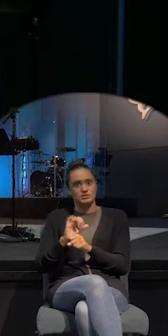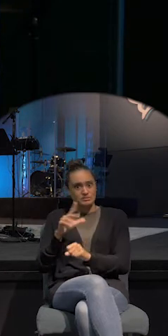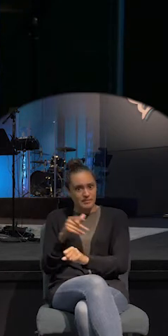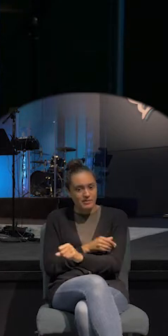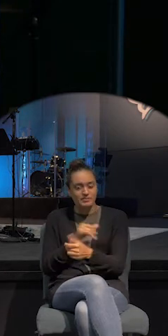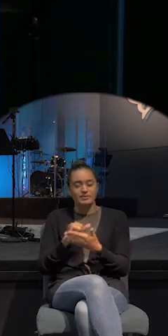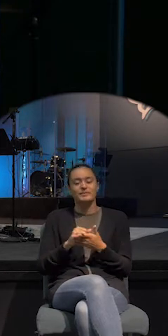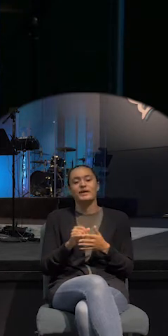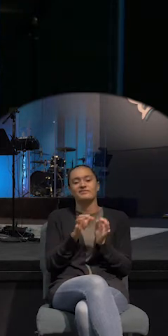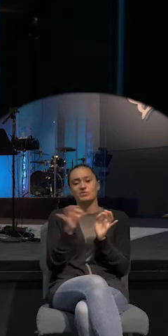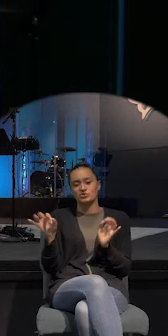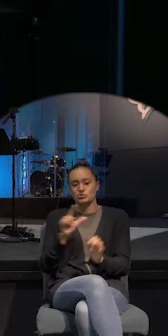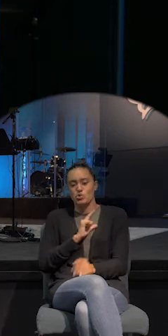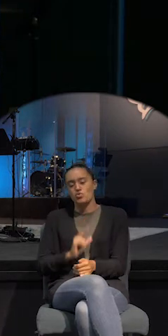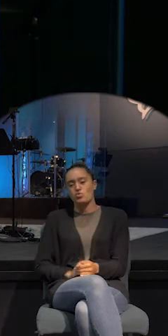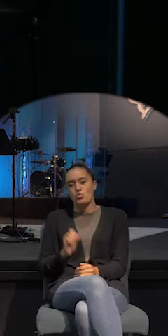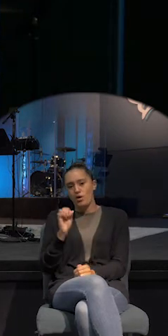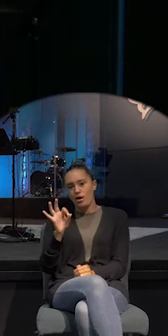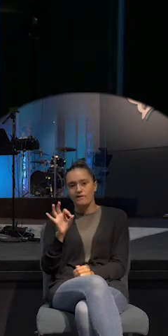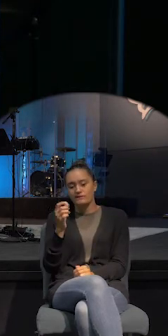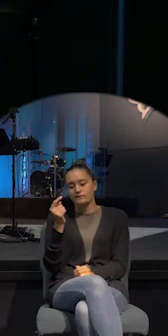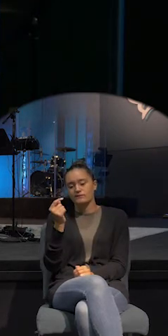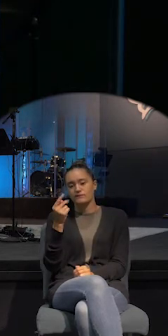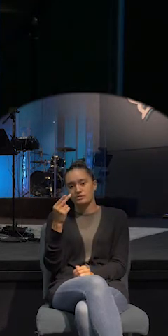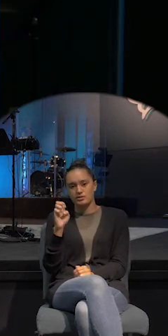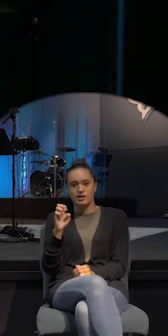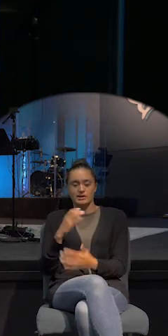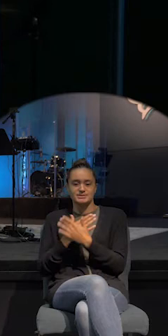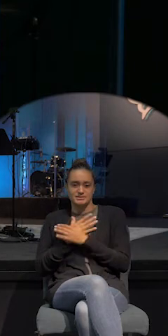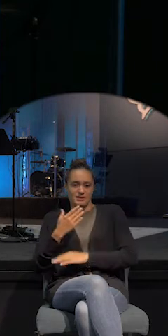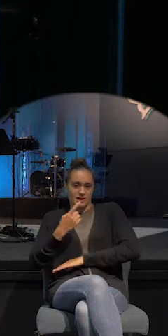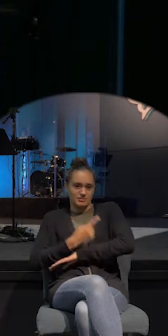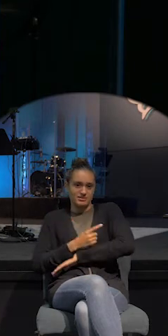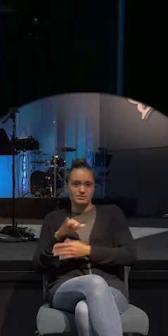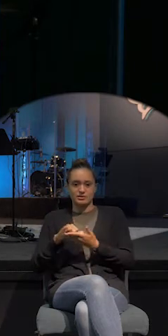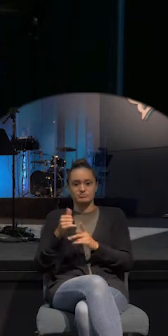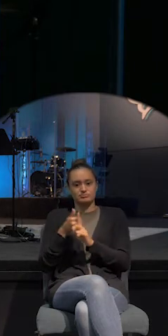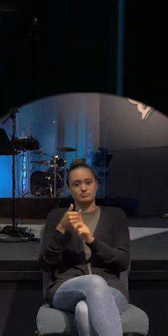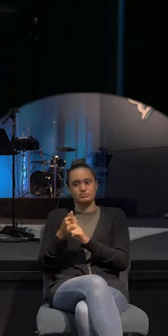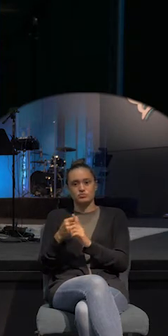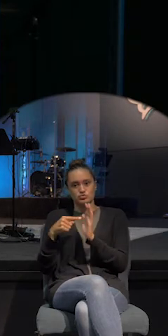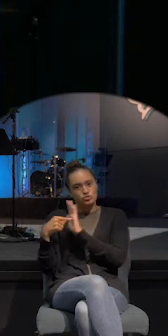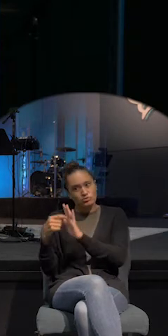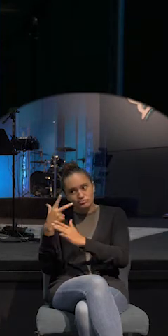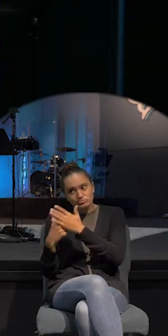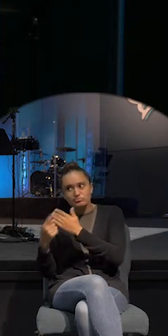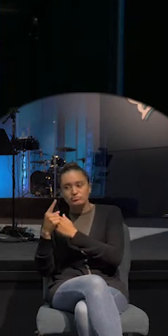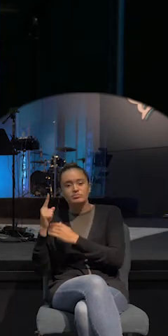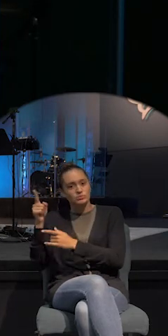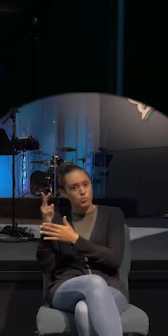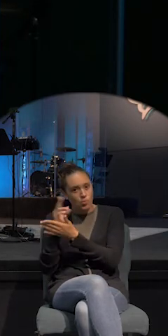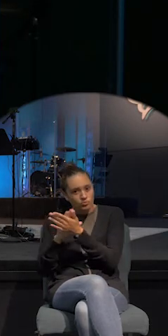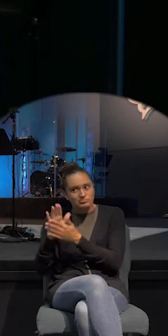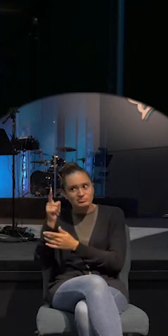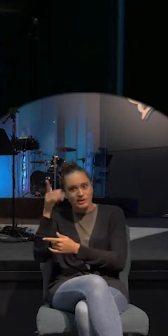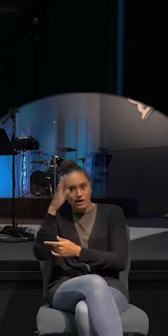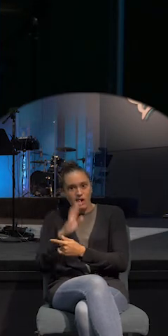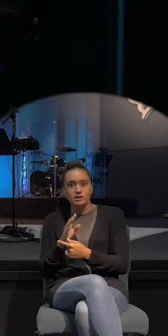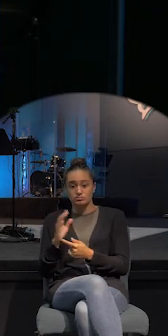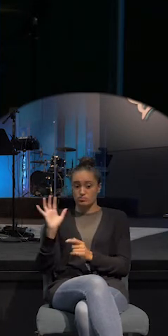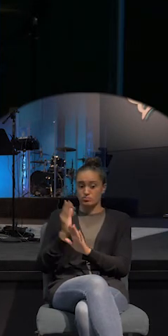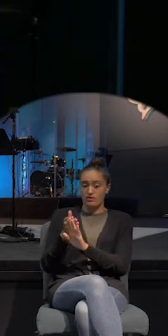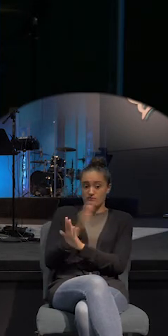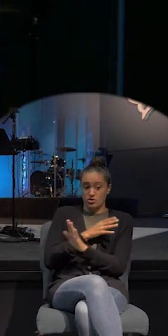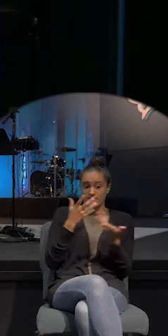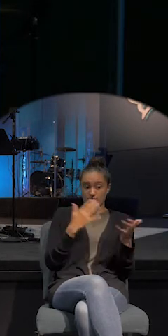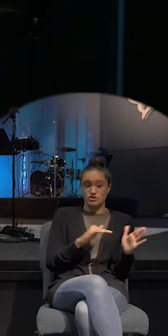of the Sabbath," is to make a claim for deity, even as earlier he had forgiven a man of his sins and he was claiming to be God. He's